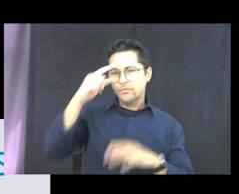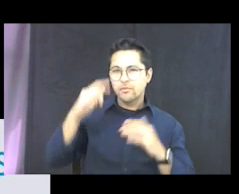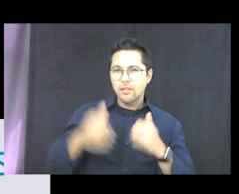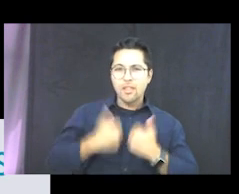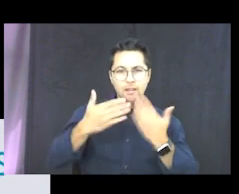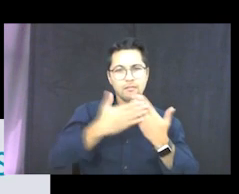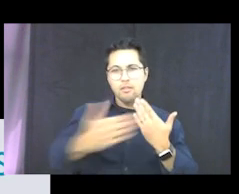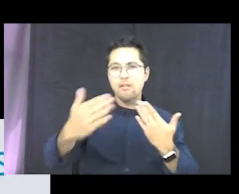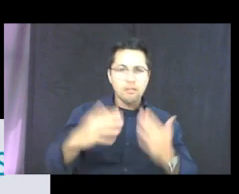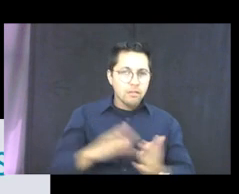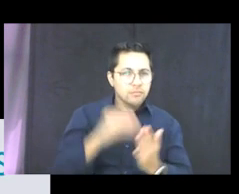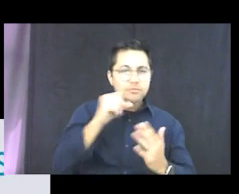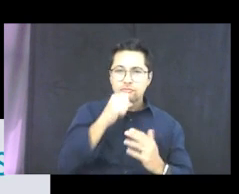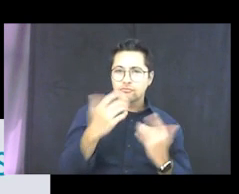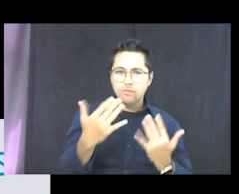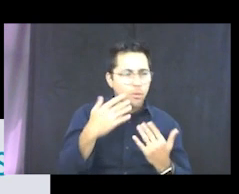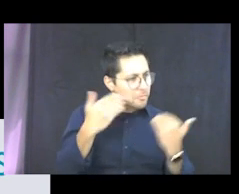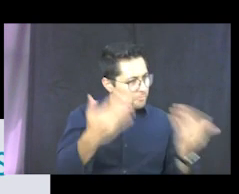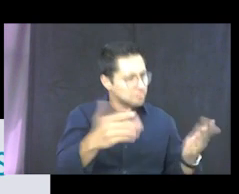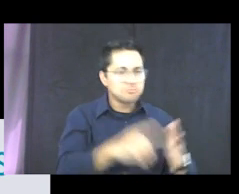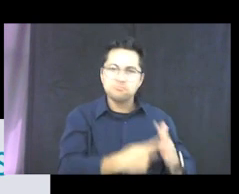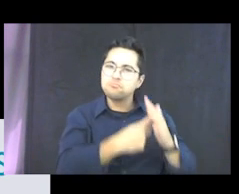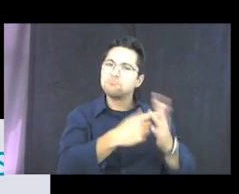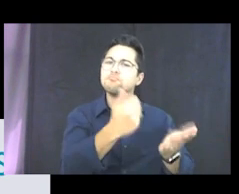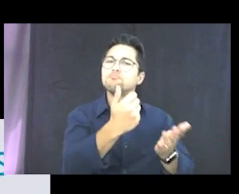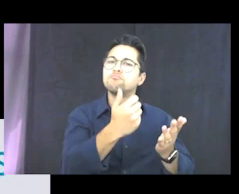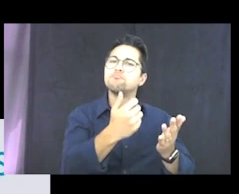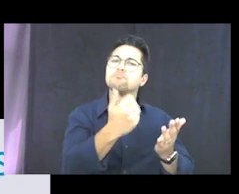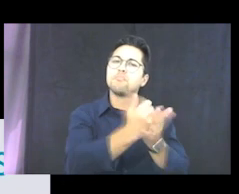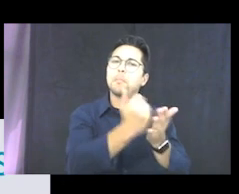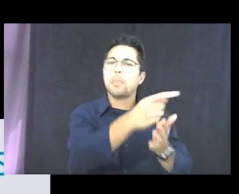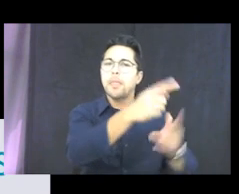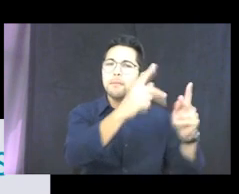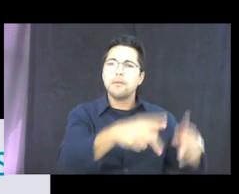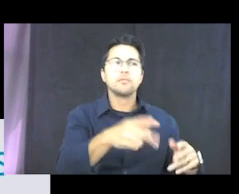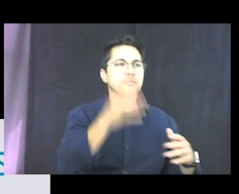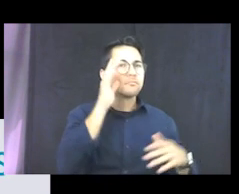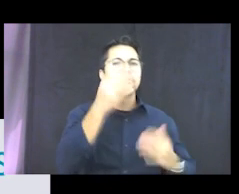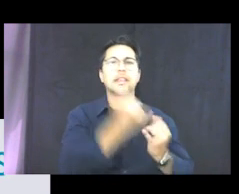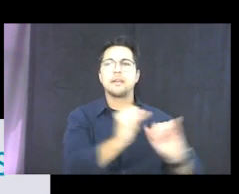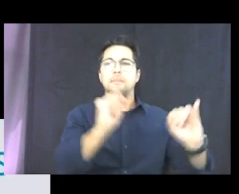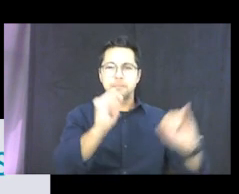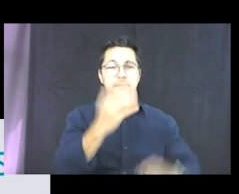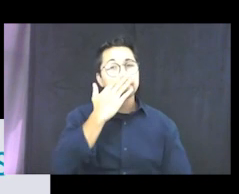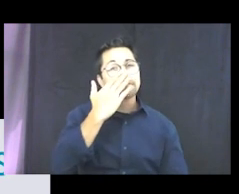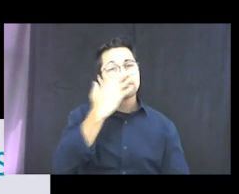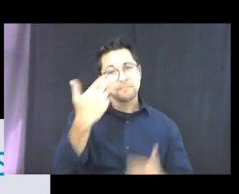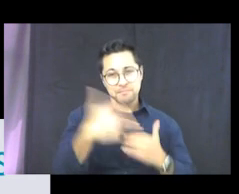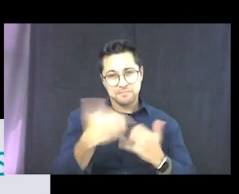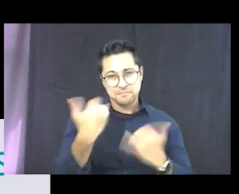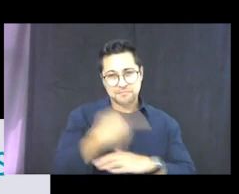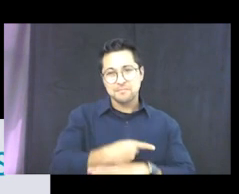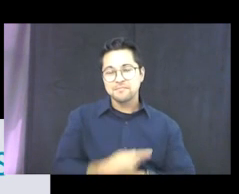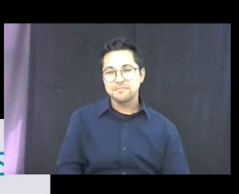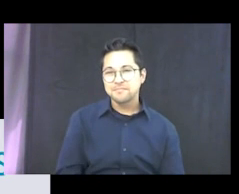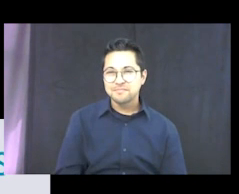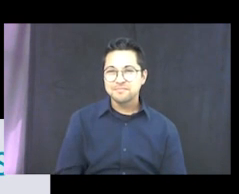Don't wait, get out there and start helping that individual be independent. Thank you for joining us today.